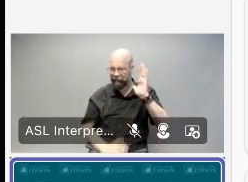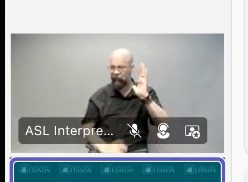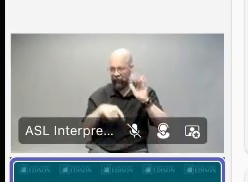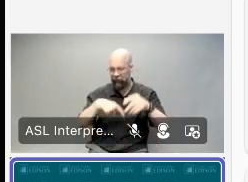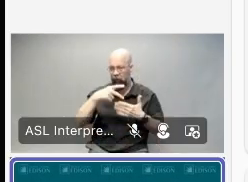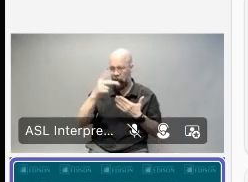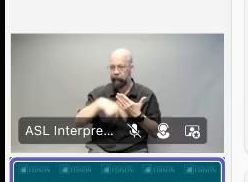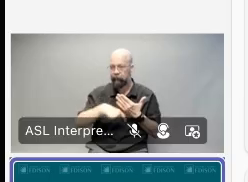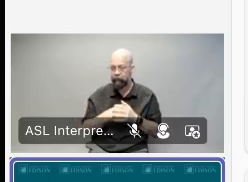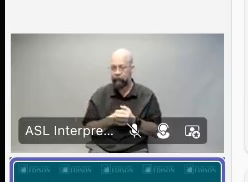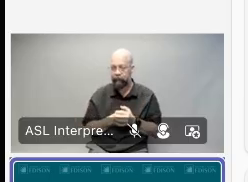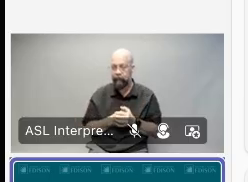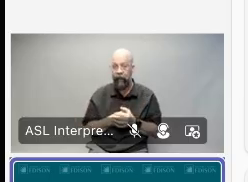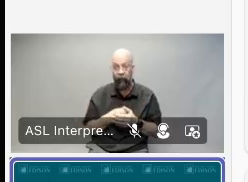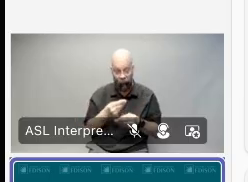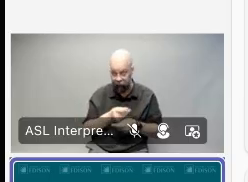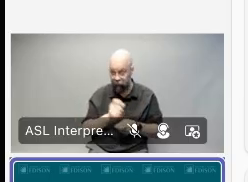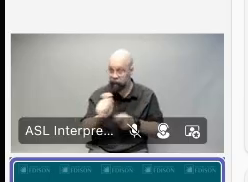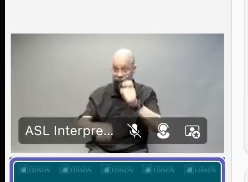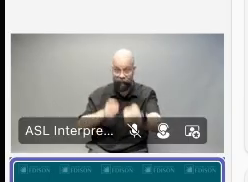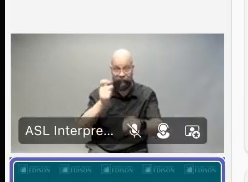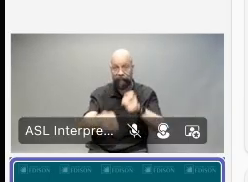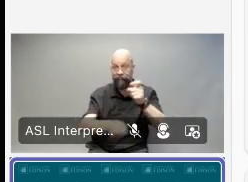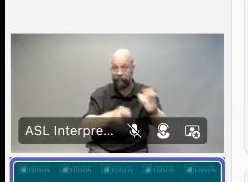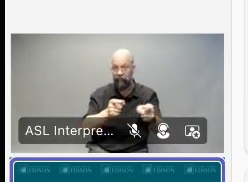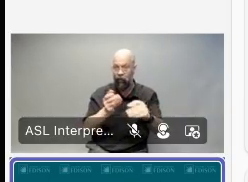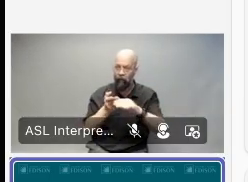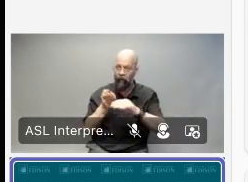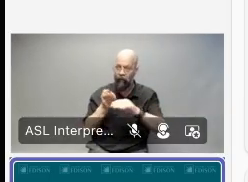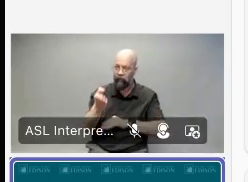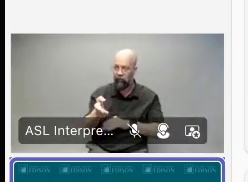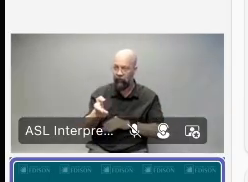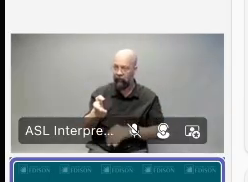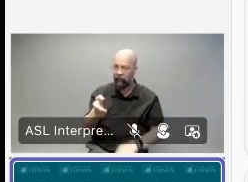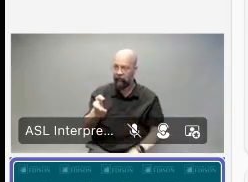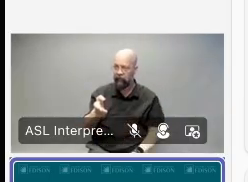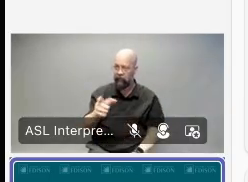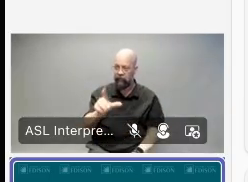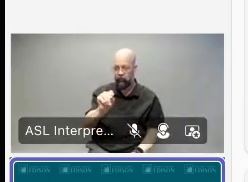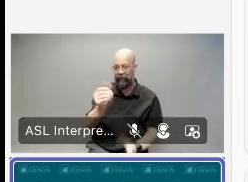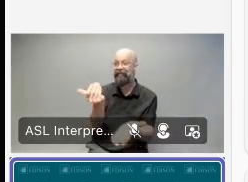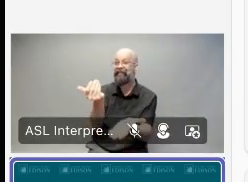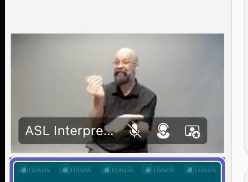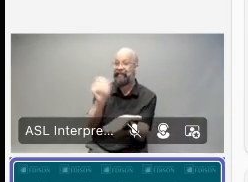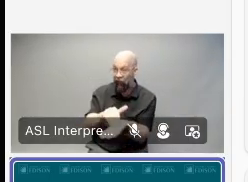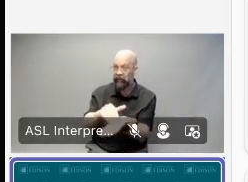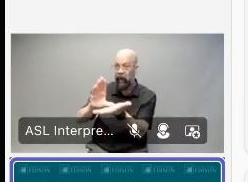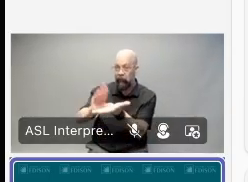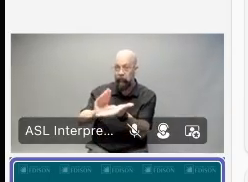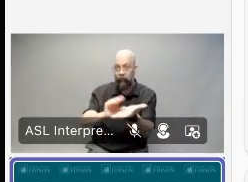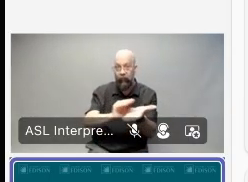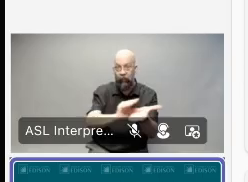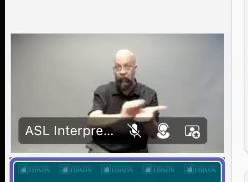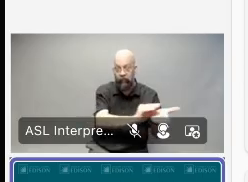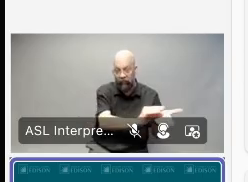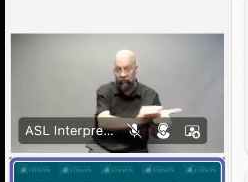has issued over 20,000 rebates for portable power stations and generators and distributed